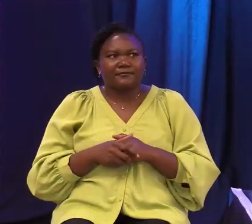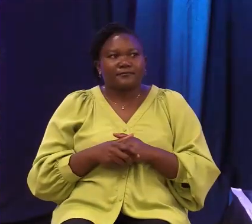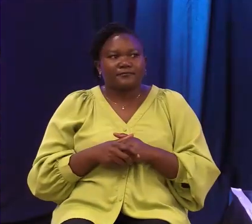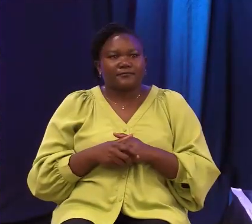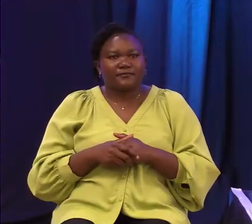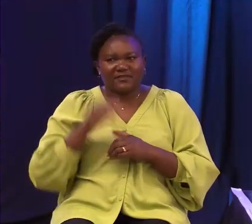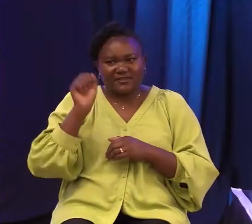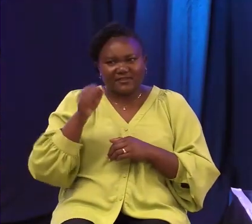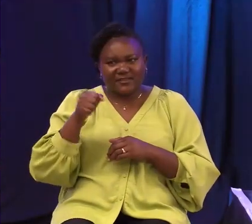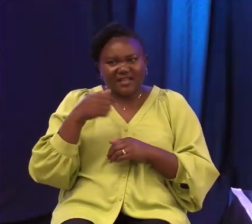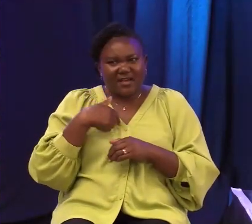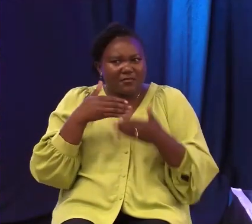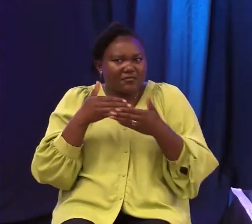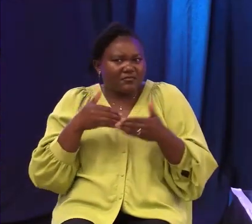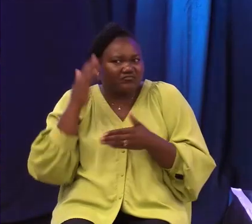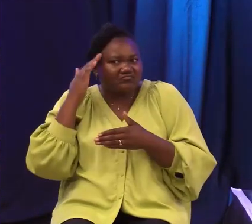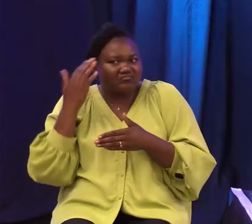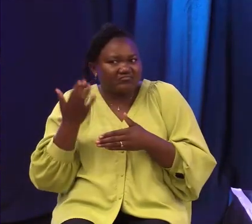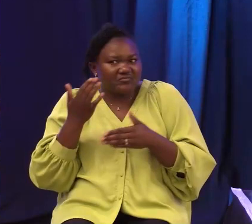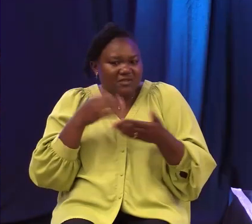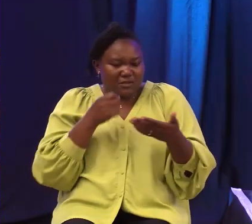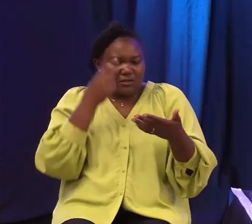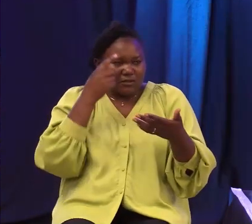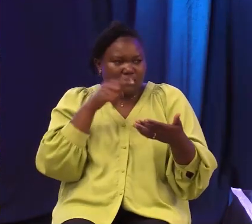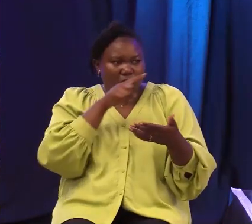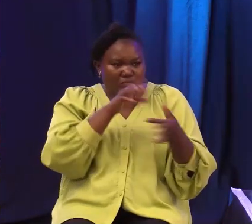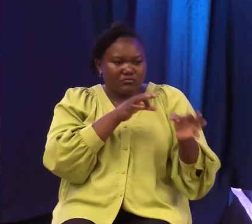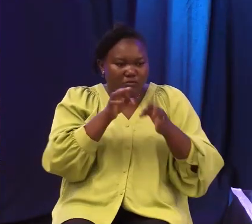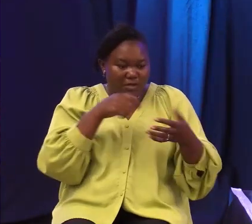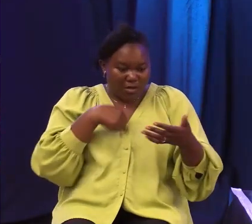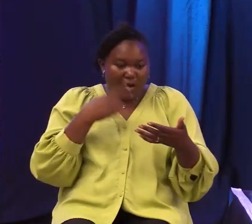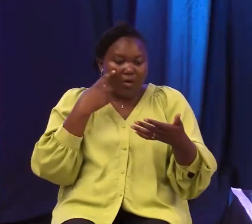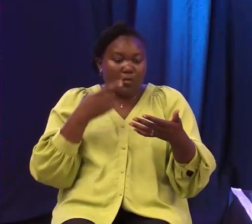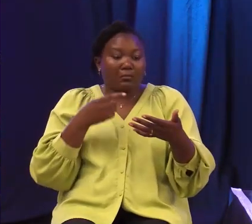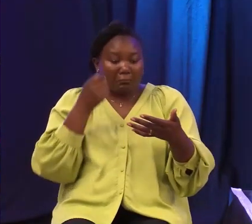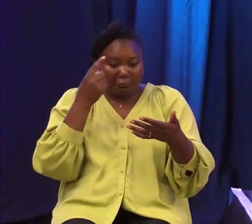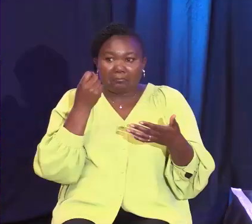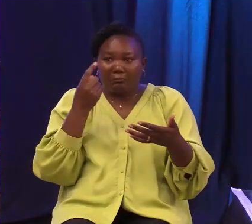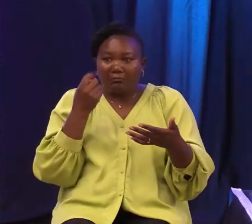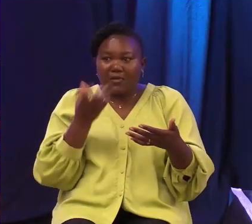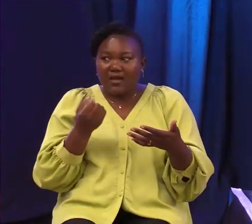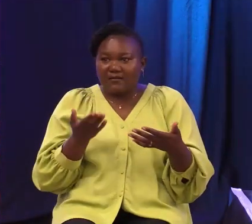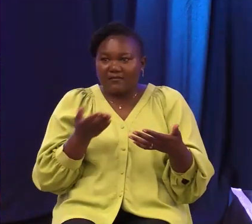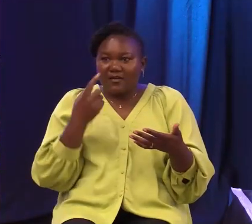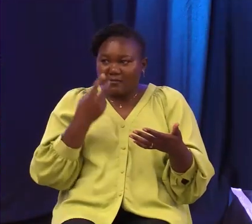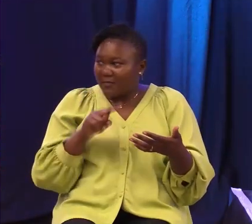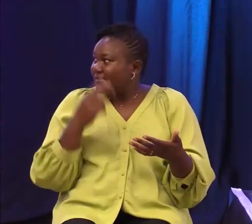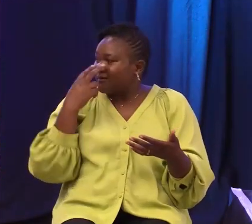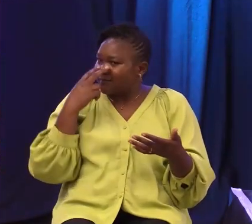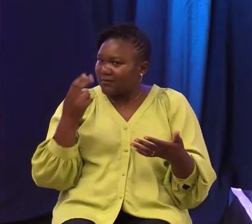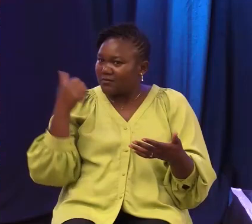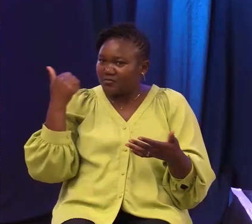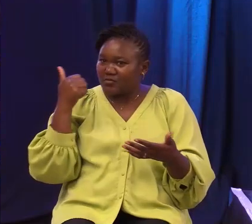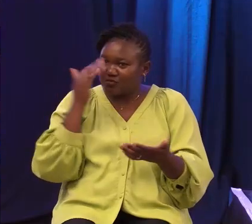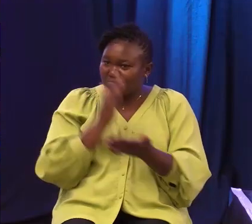Of course, I did not also understood it until she explained it. But you can see